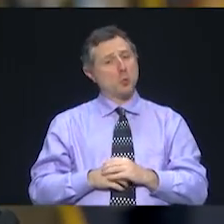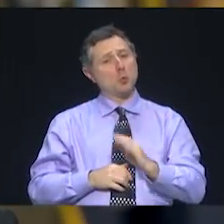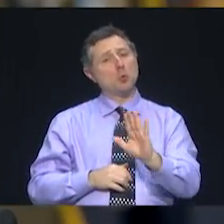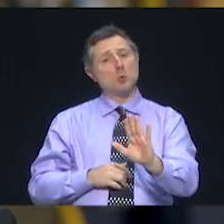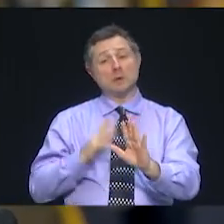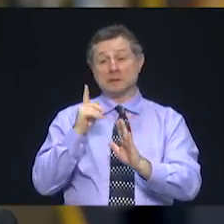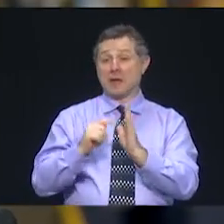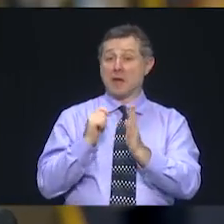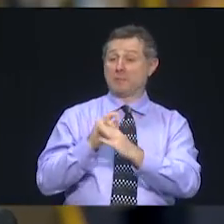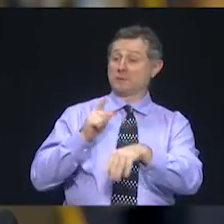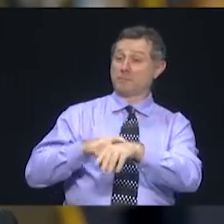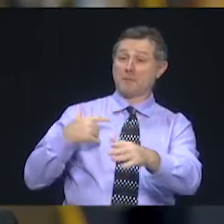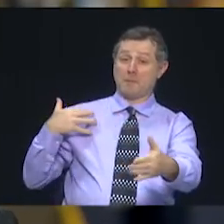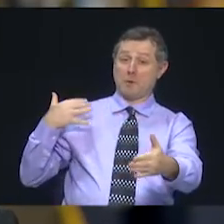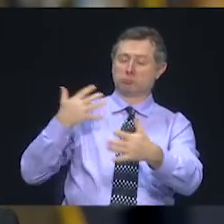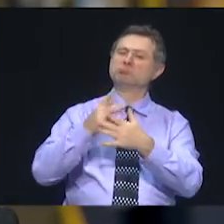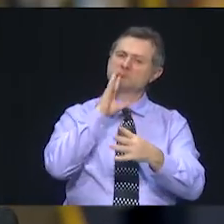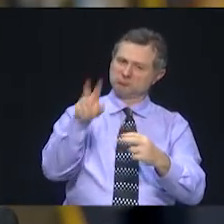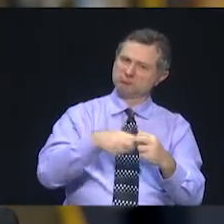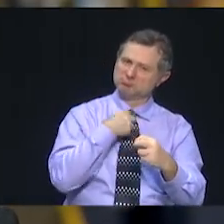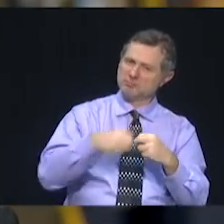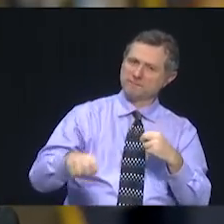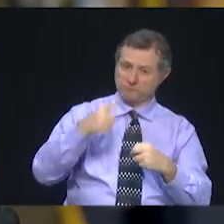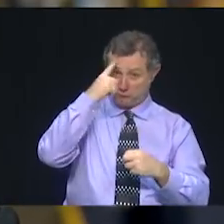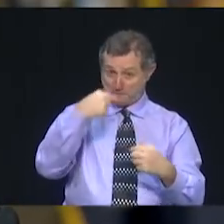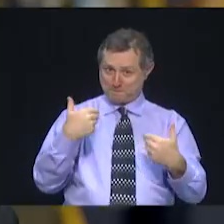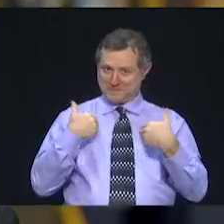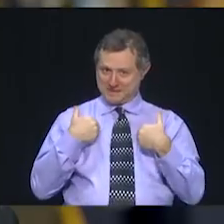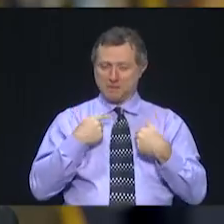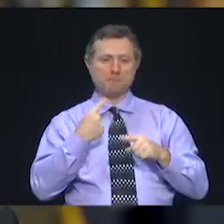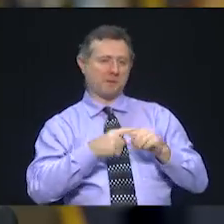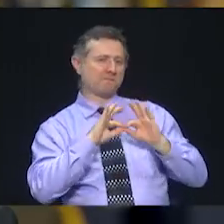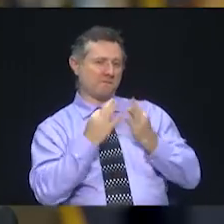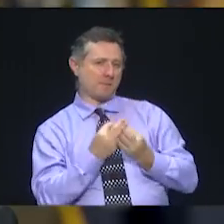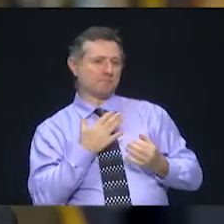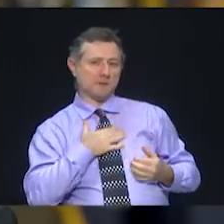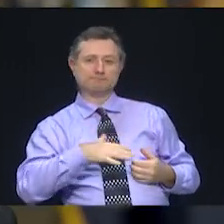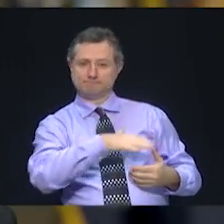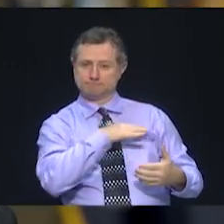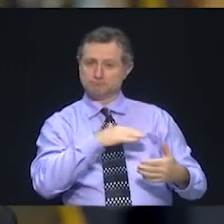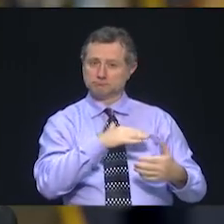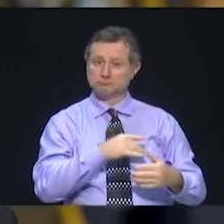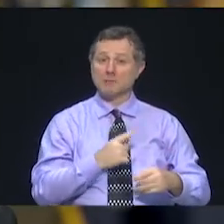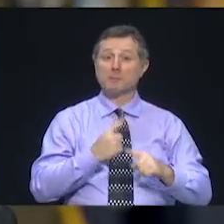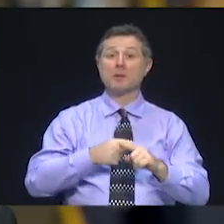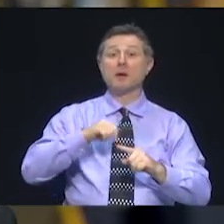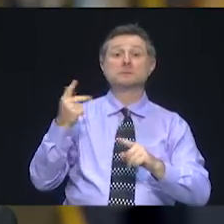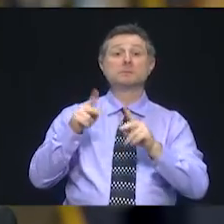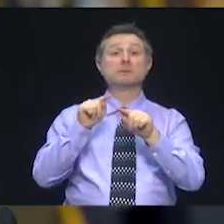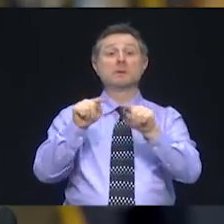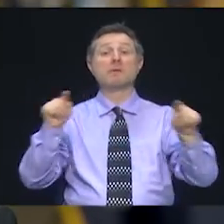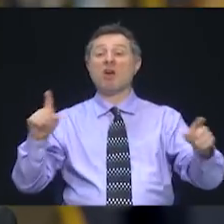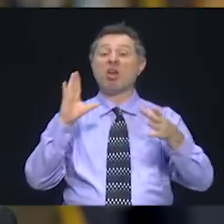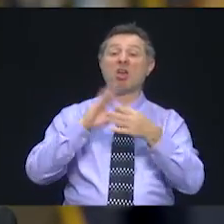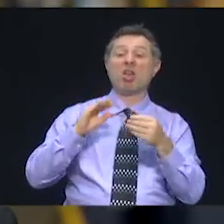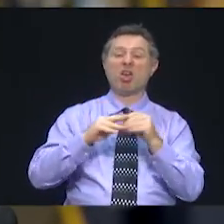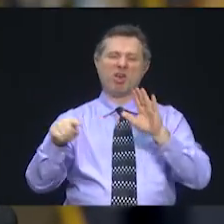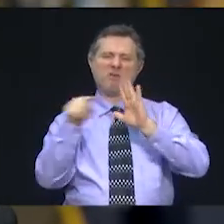painful period for me and my family, especially as others feed ugly stories to the